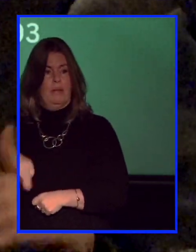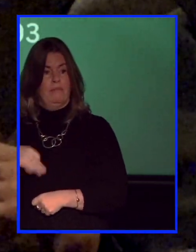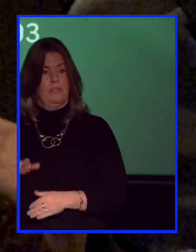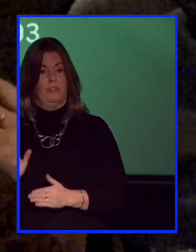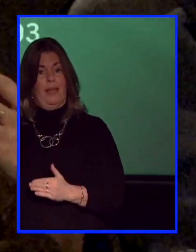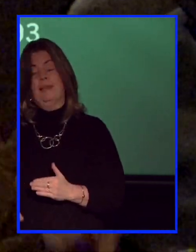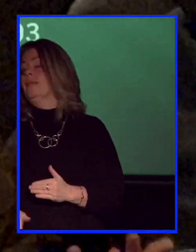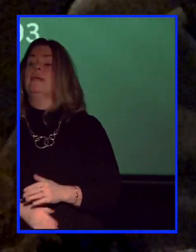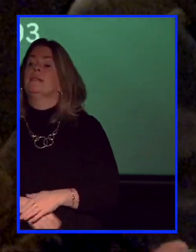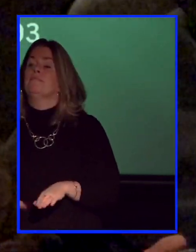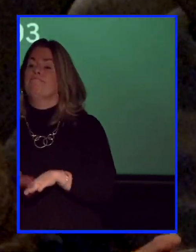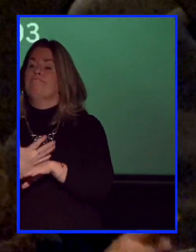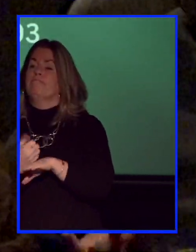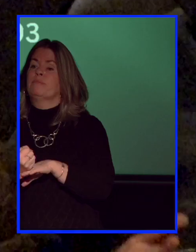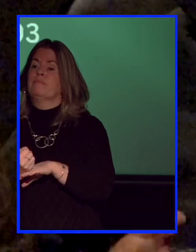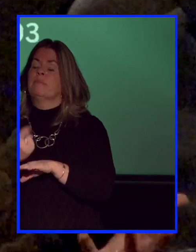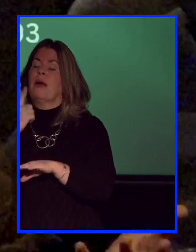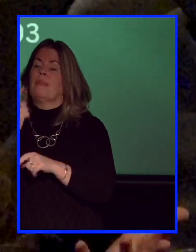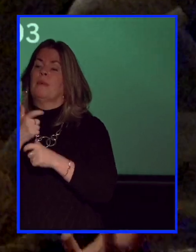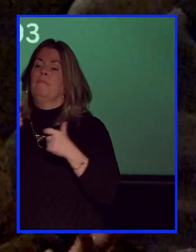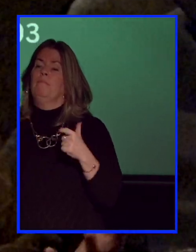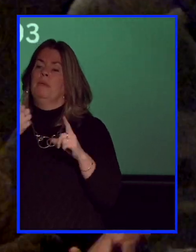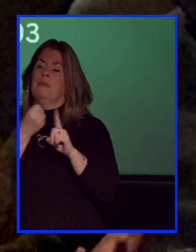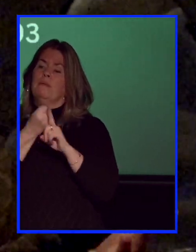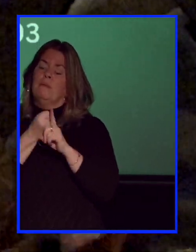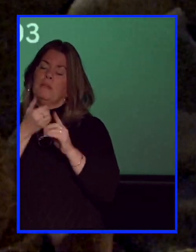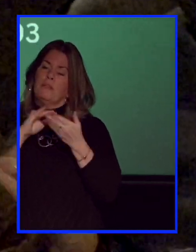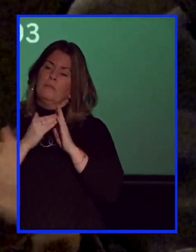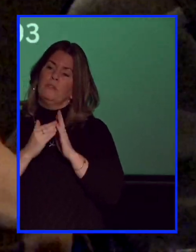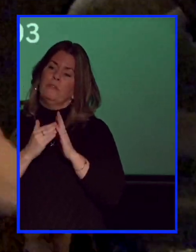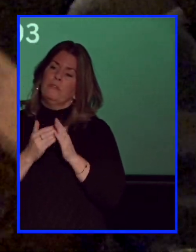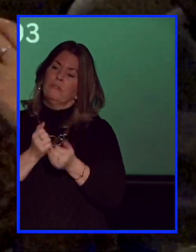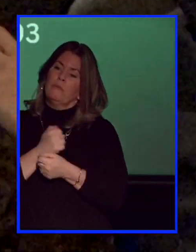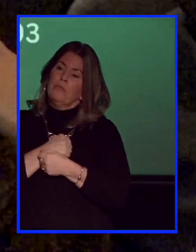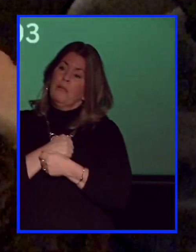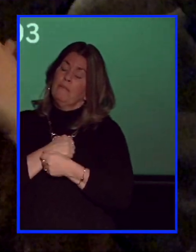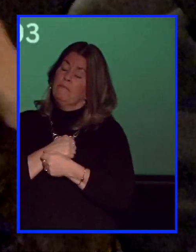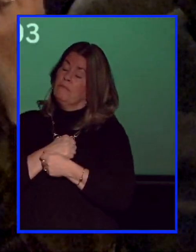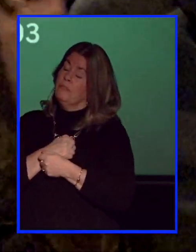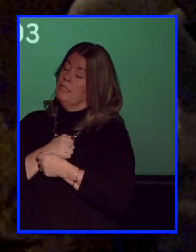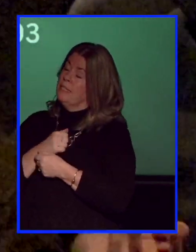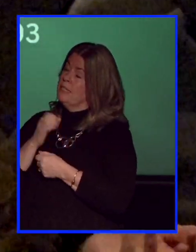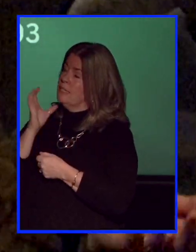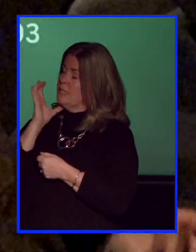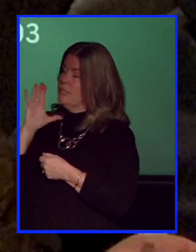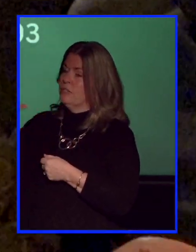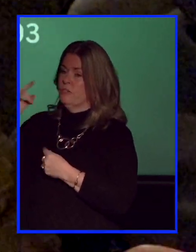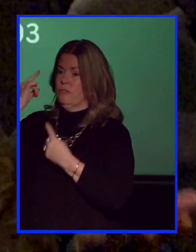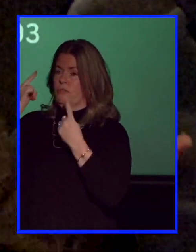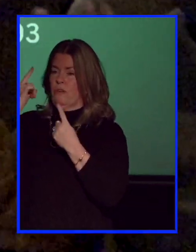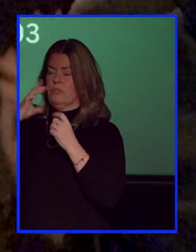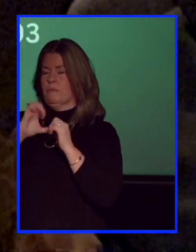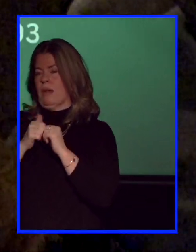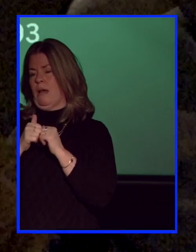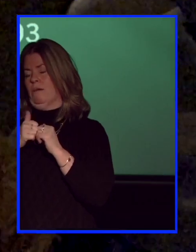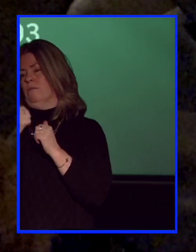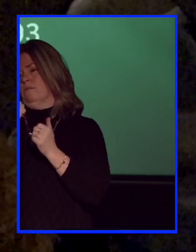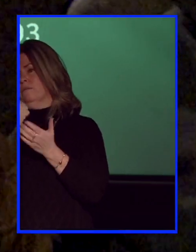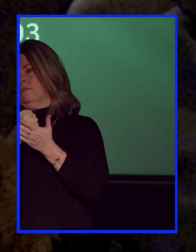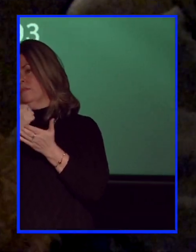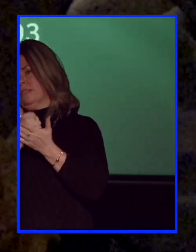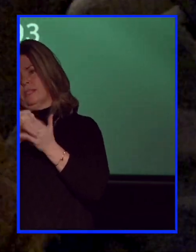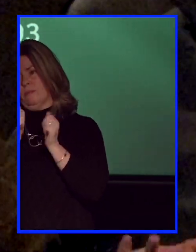And I think it's going to have a really big impact in our community. And I would love to just hear your thoughts on how to sort of help